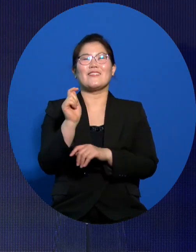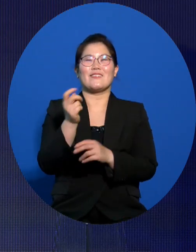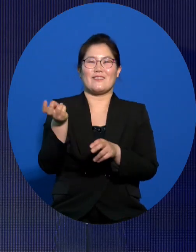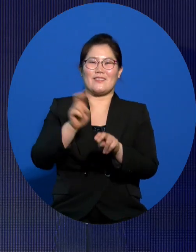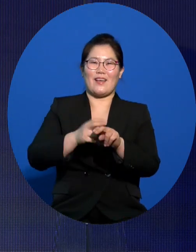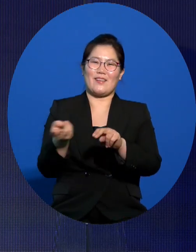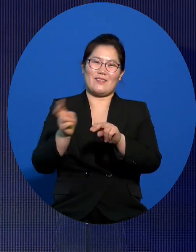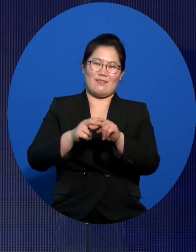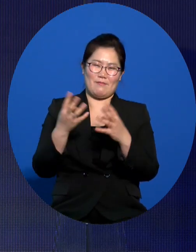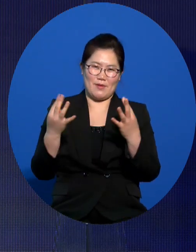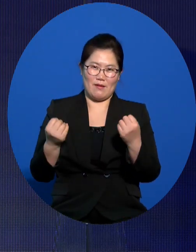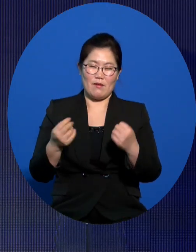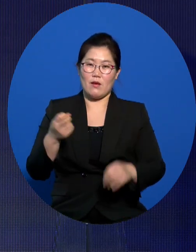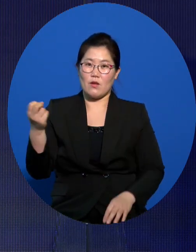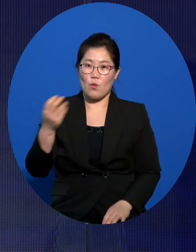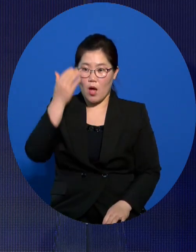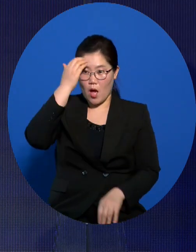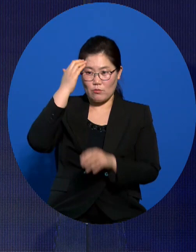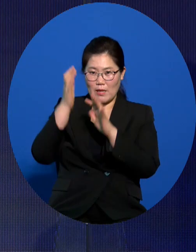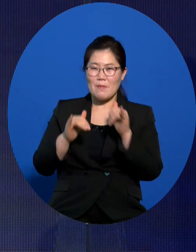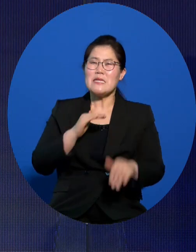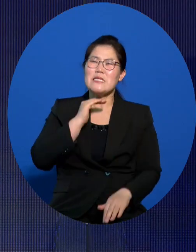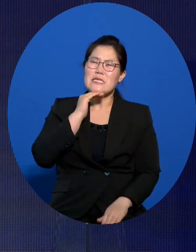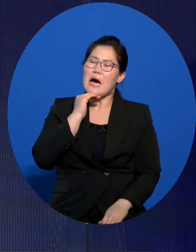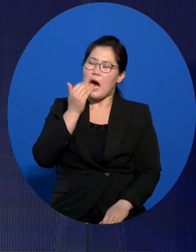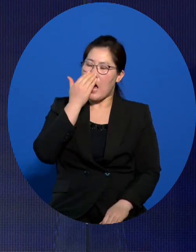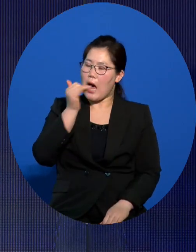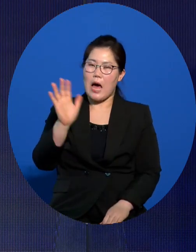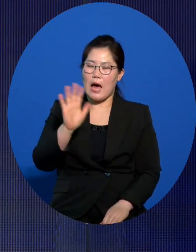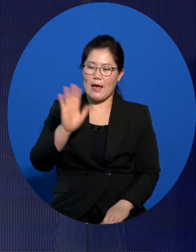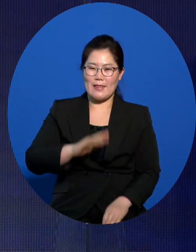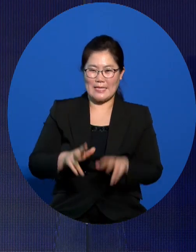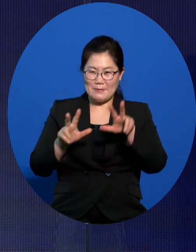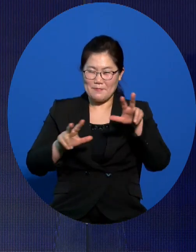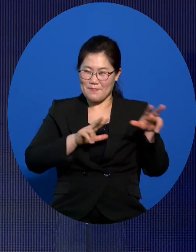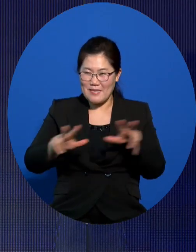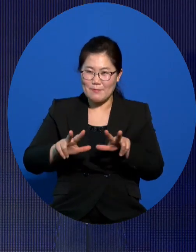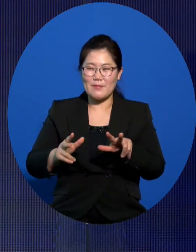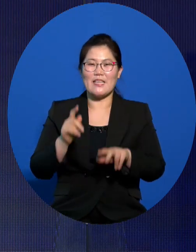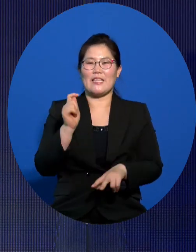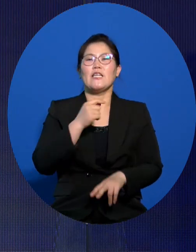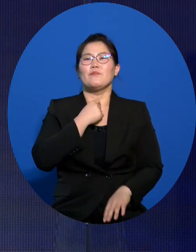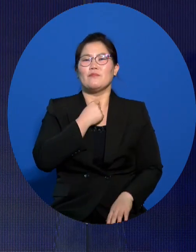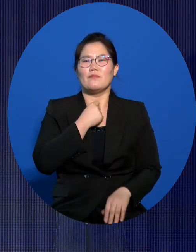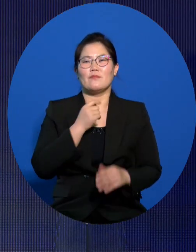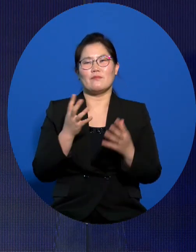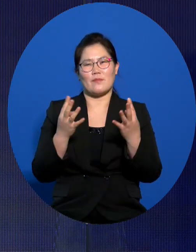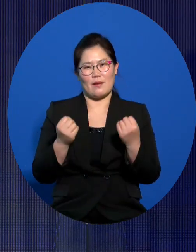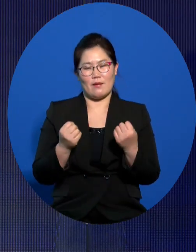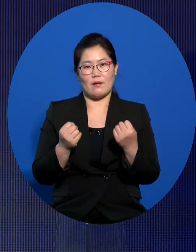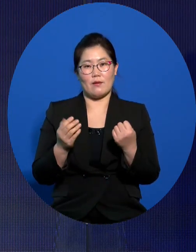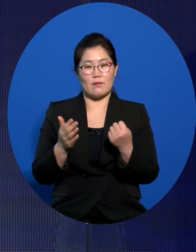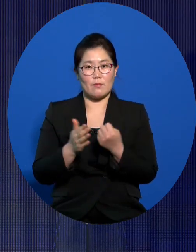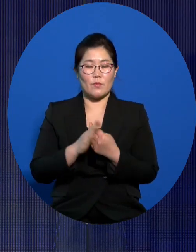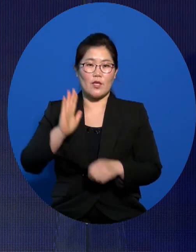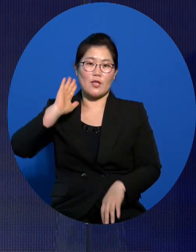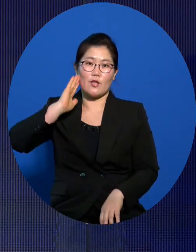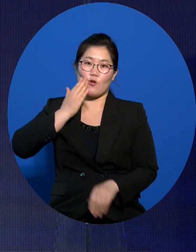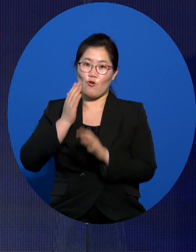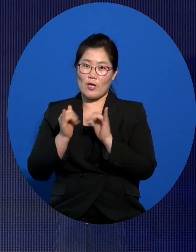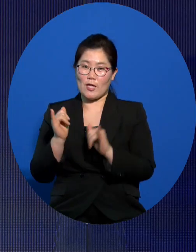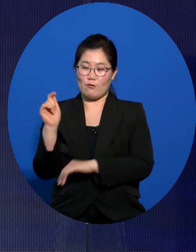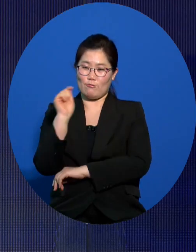were no taxi calling apps widely used at that time. But there was this demand for a